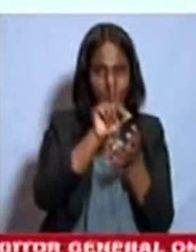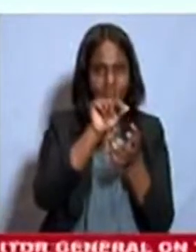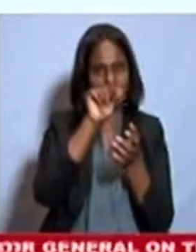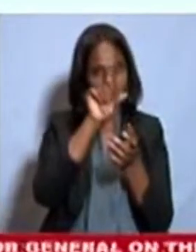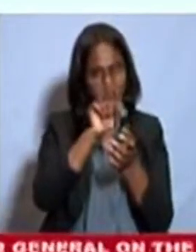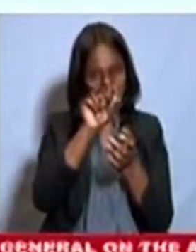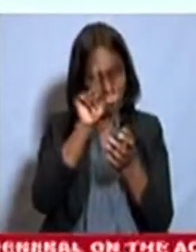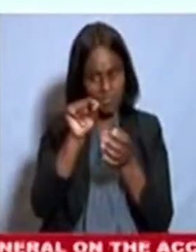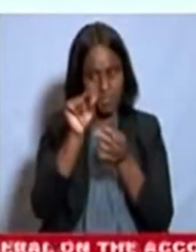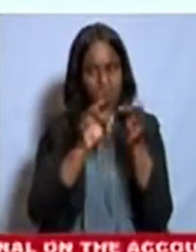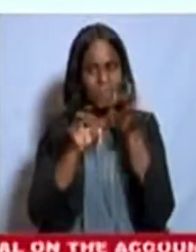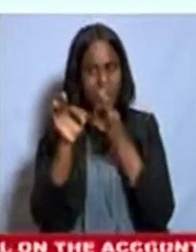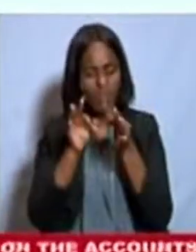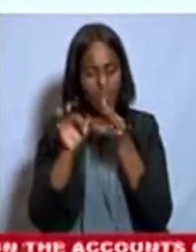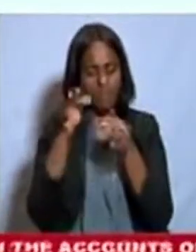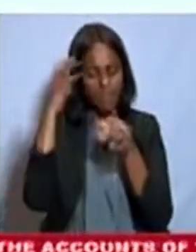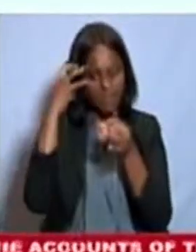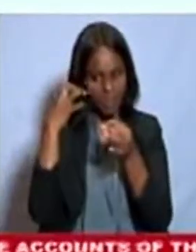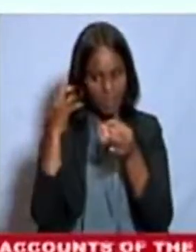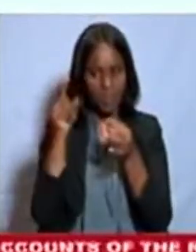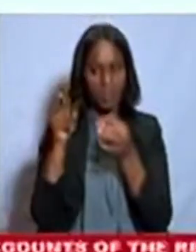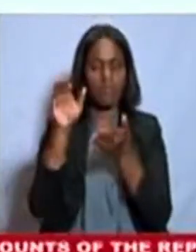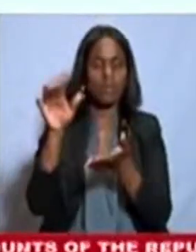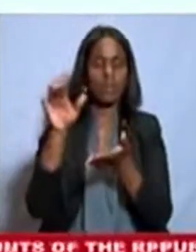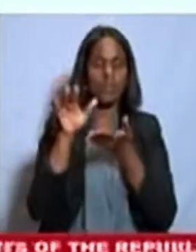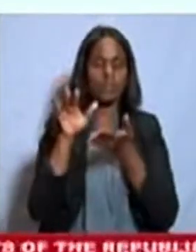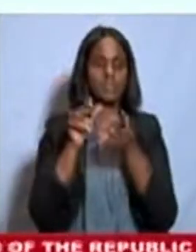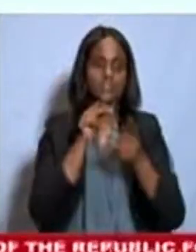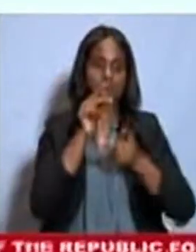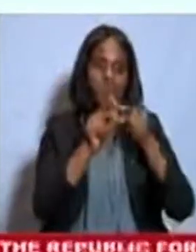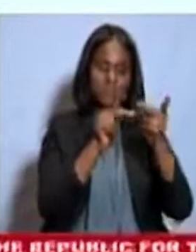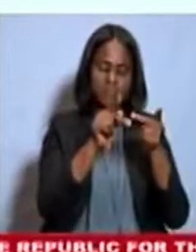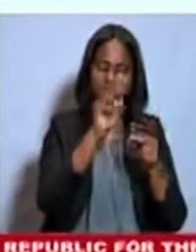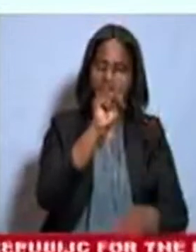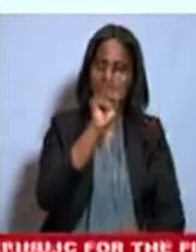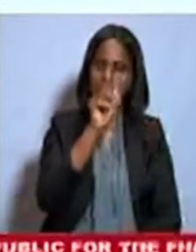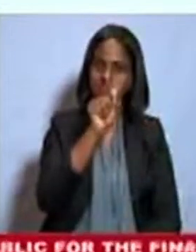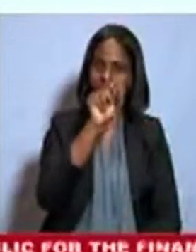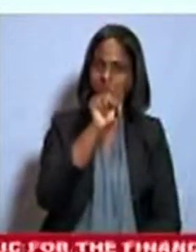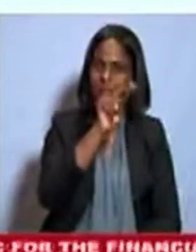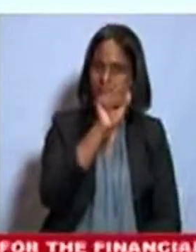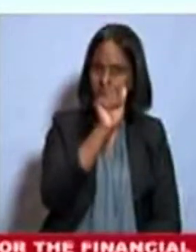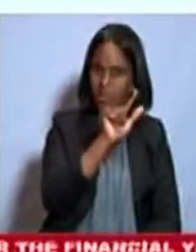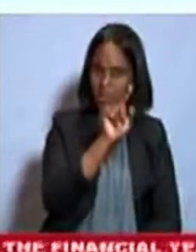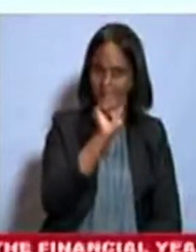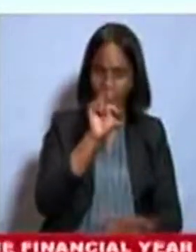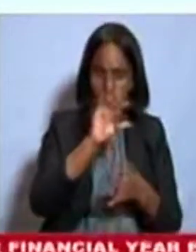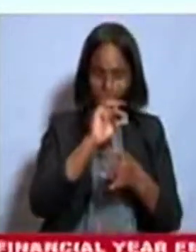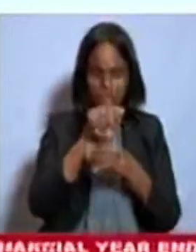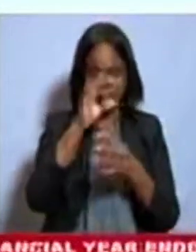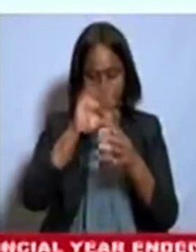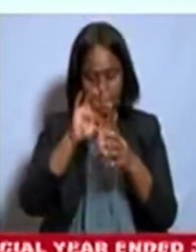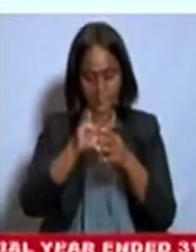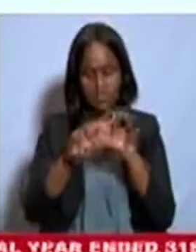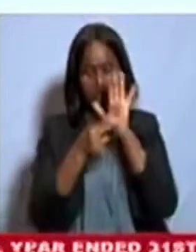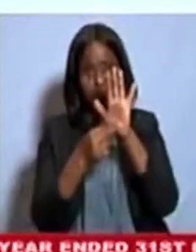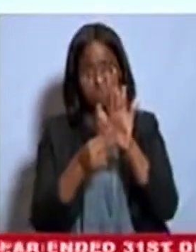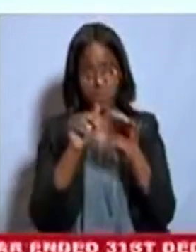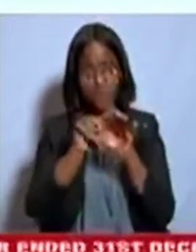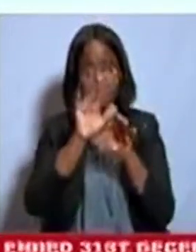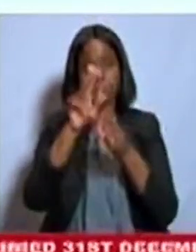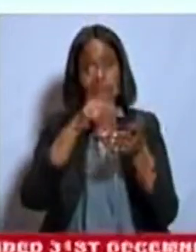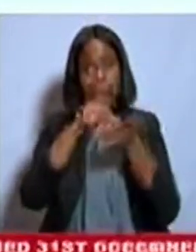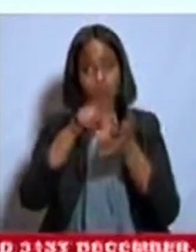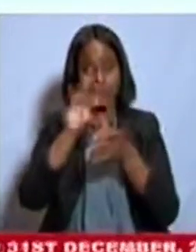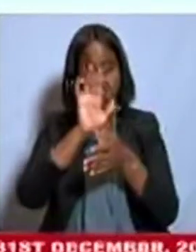states, an office order processing a manual or electronic payment shall indicate on the payment voucher